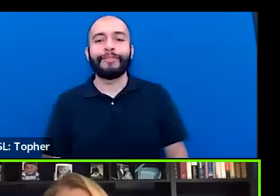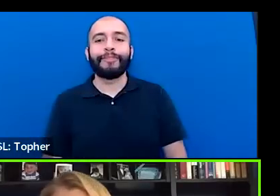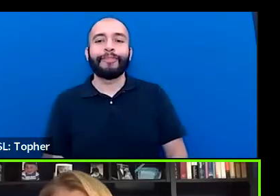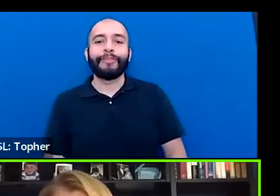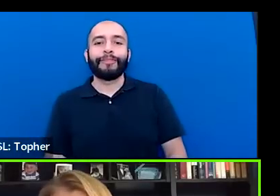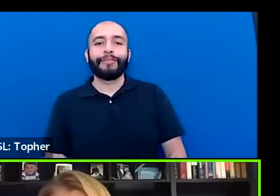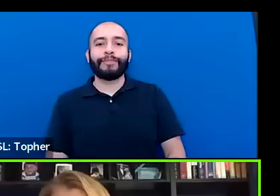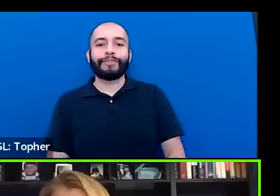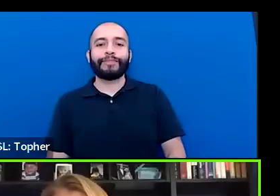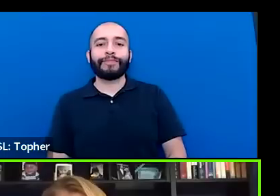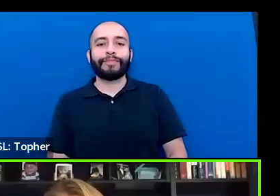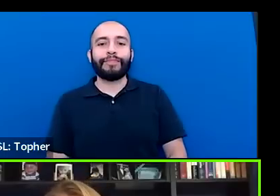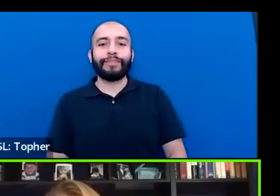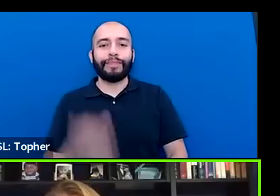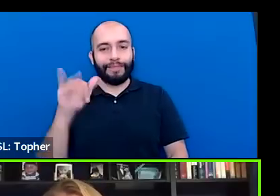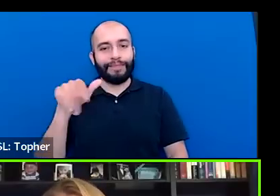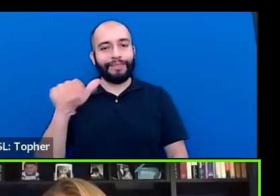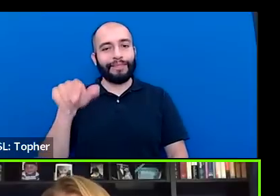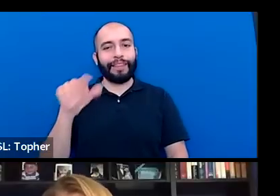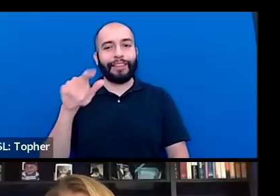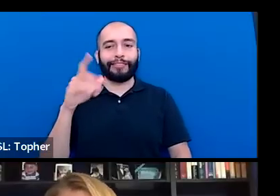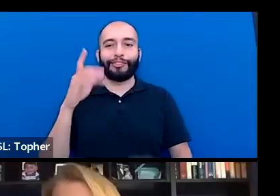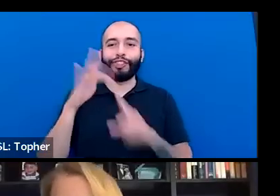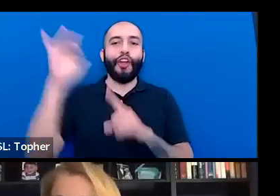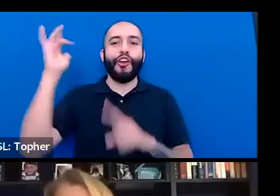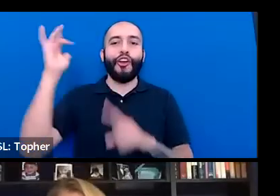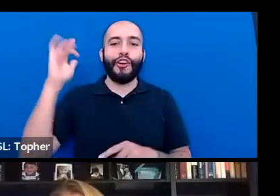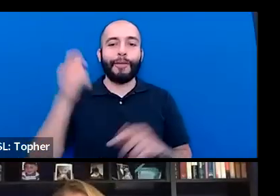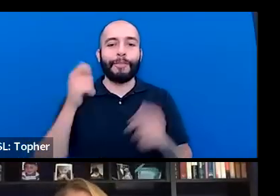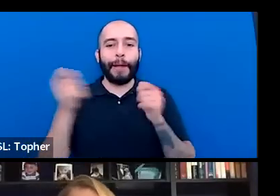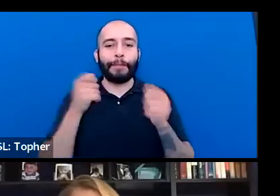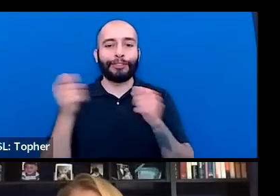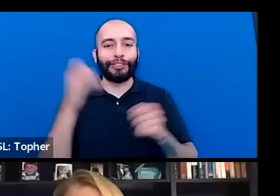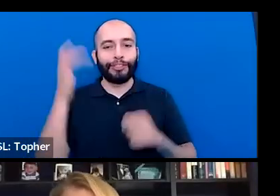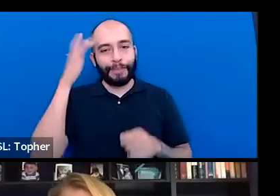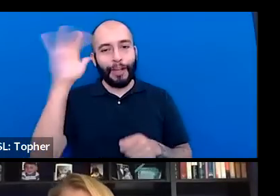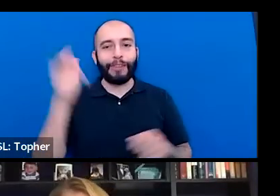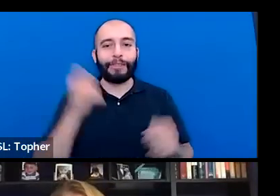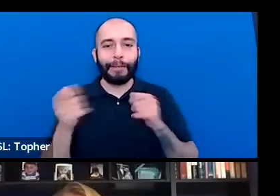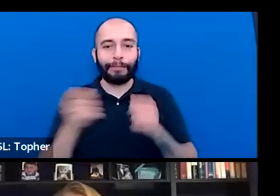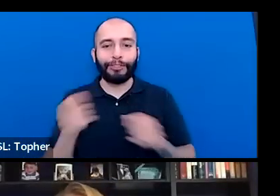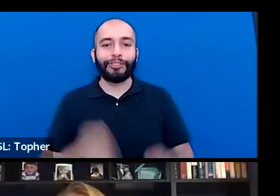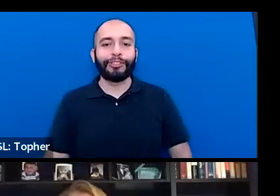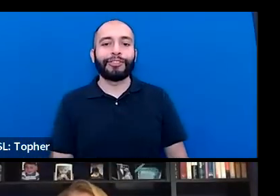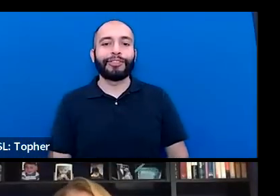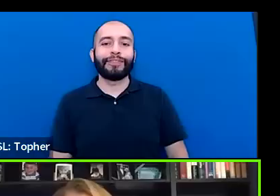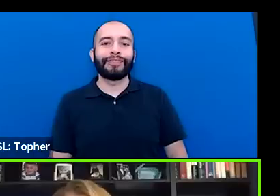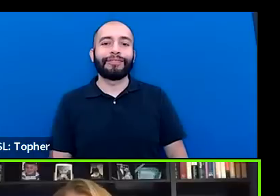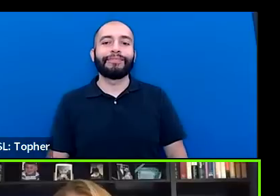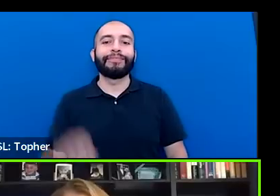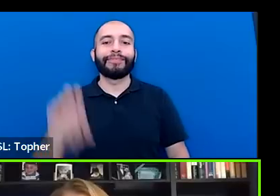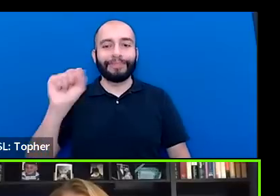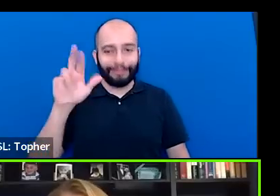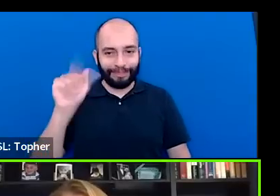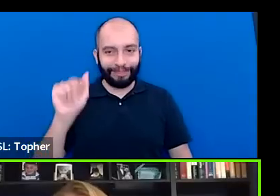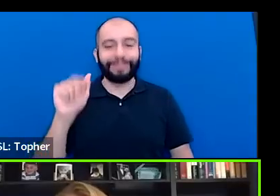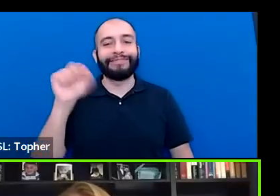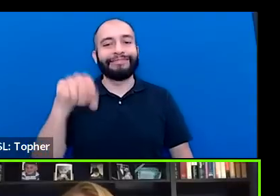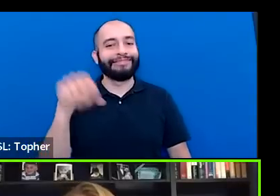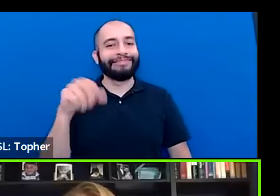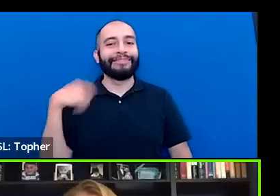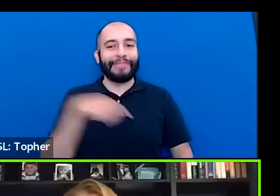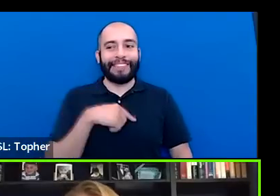we made them smart. Let's be clear. Of course, of course. Of They course. didn't come to the boardroom with those smarts. We made them have to think that